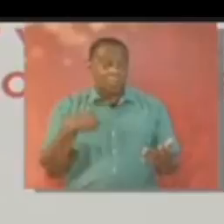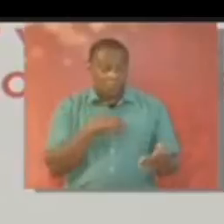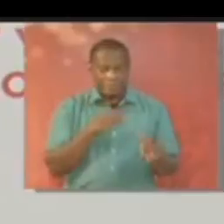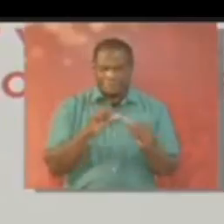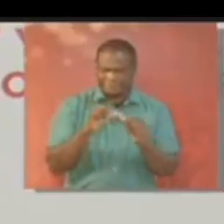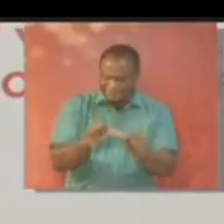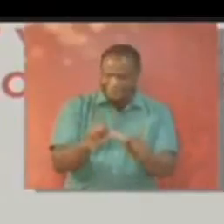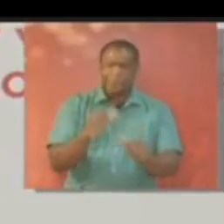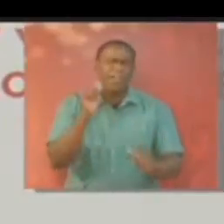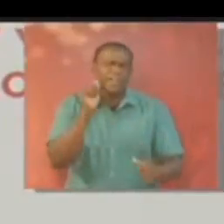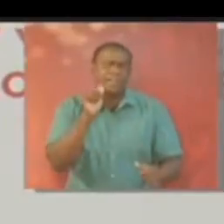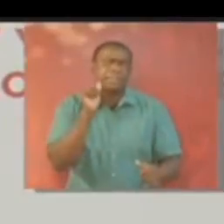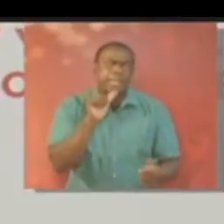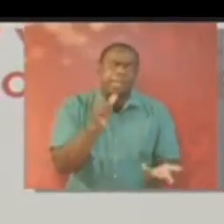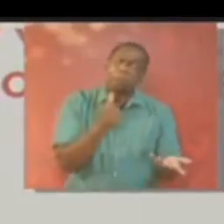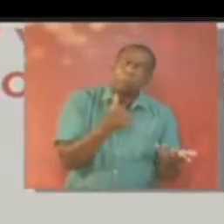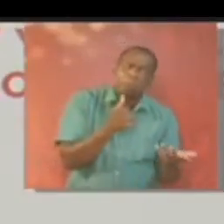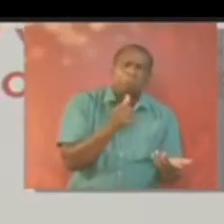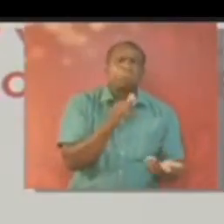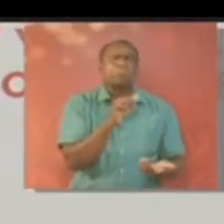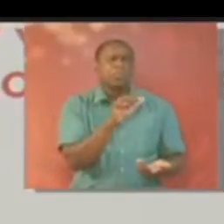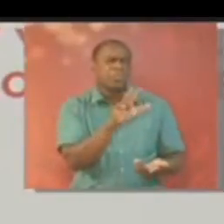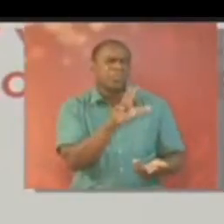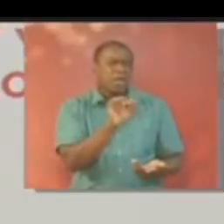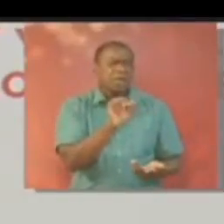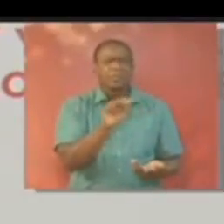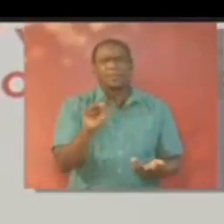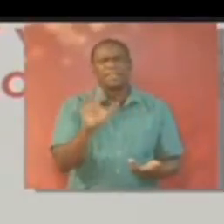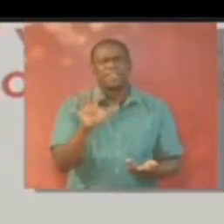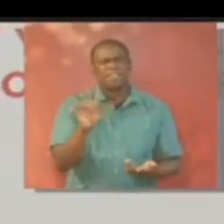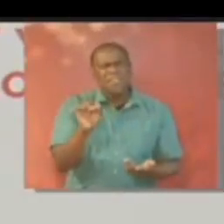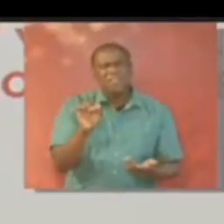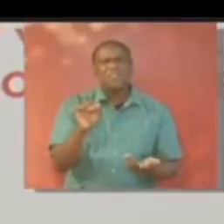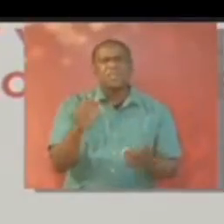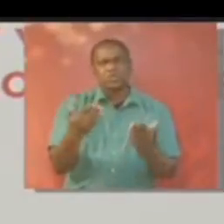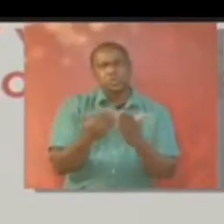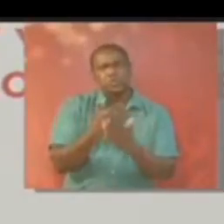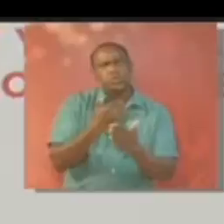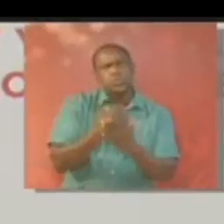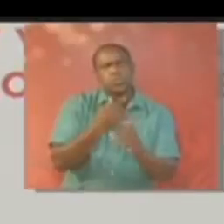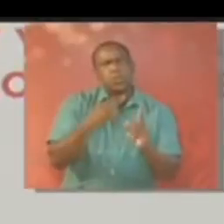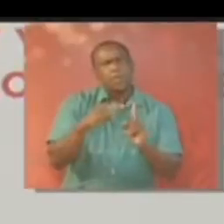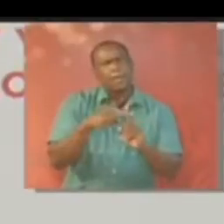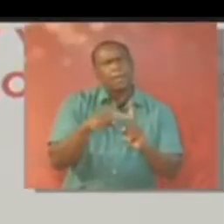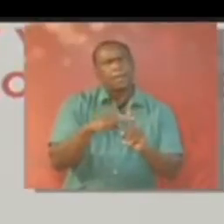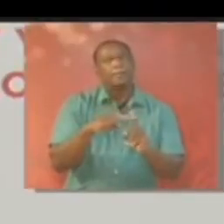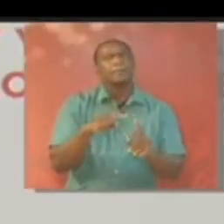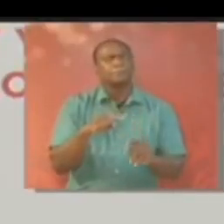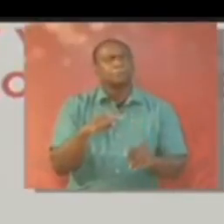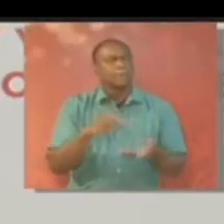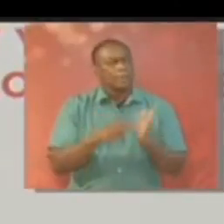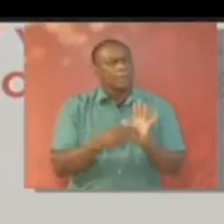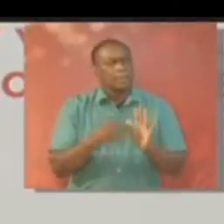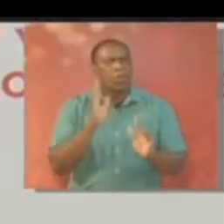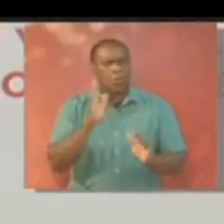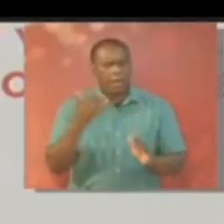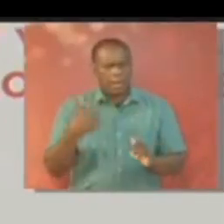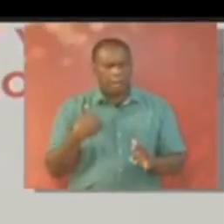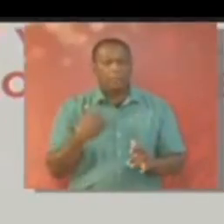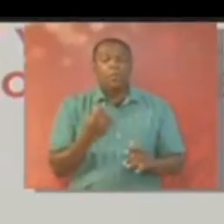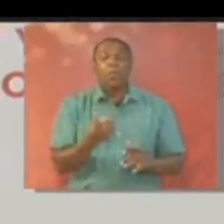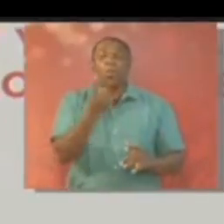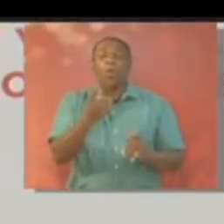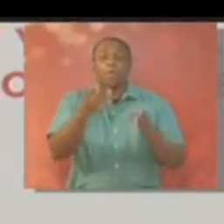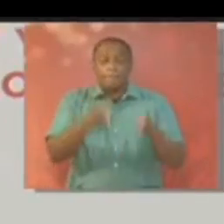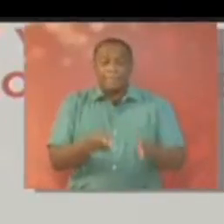50, based on a case fatality ratio of 1.77, you would have 1 death per day or 1 or 2 deaths